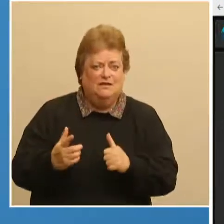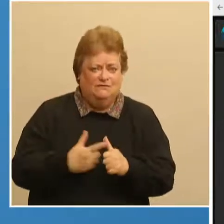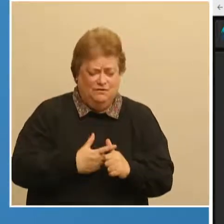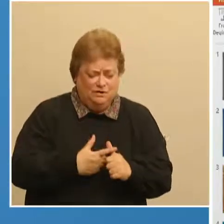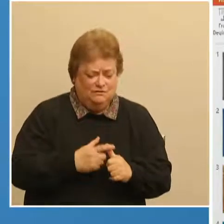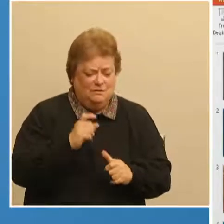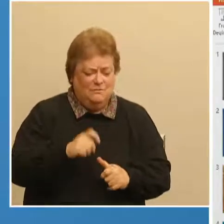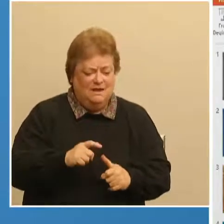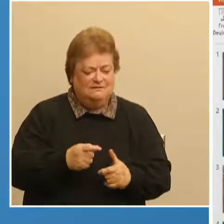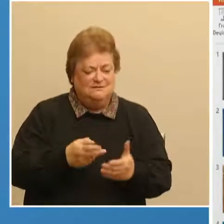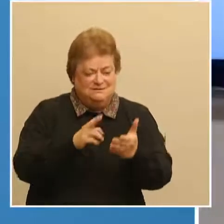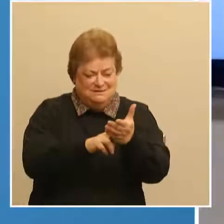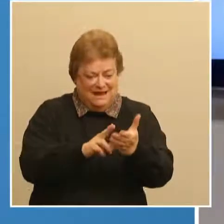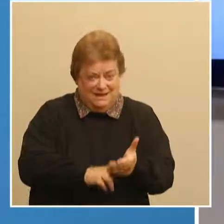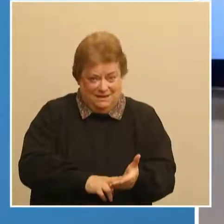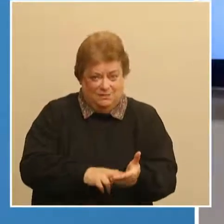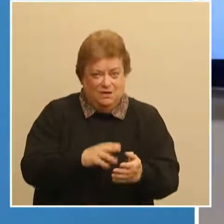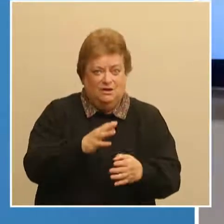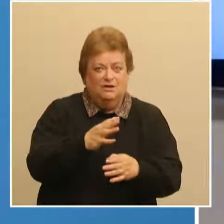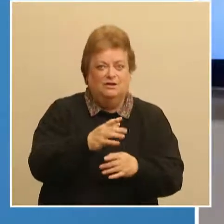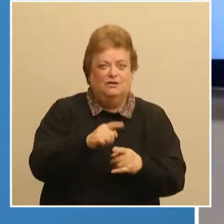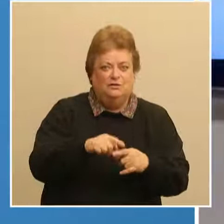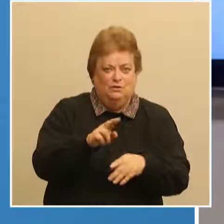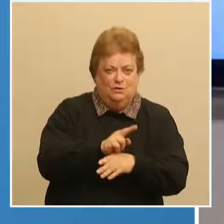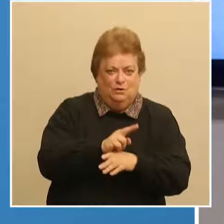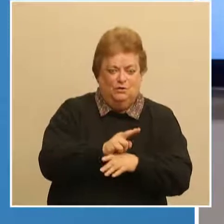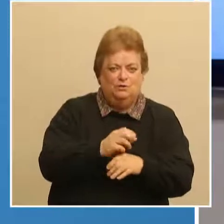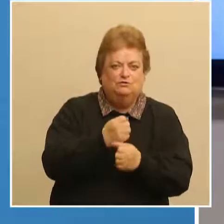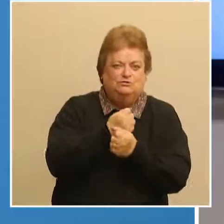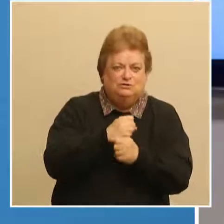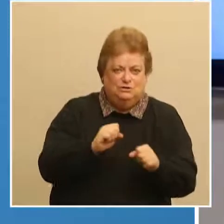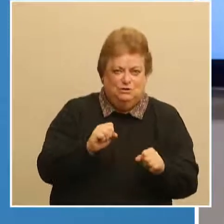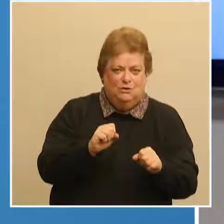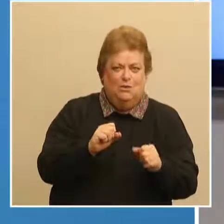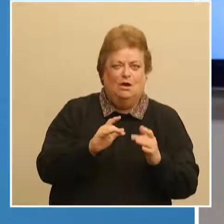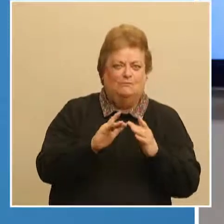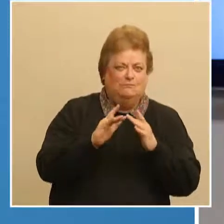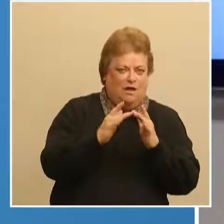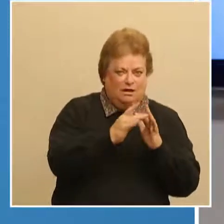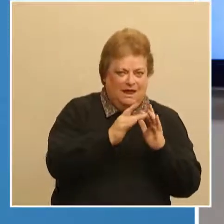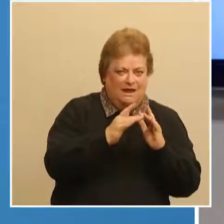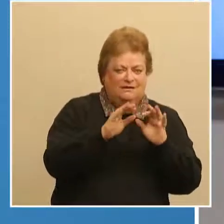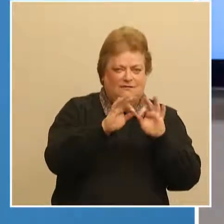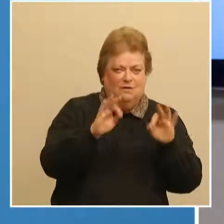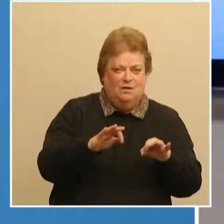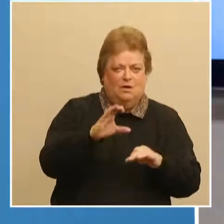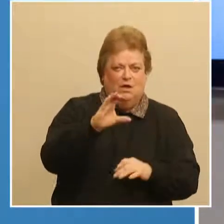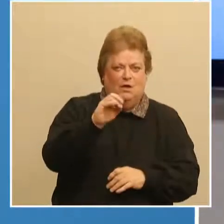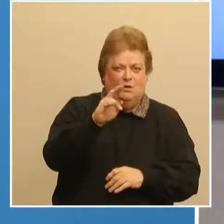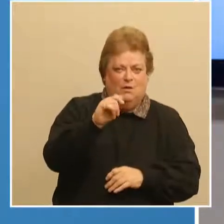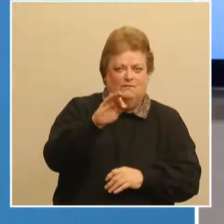to receive the vaccine using the secure online form at